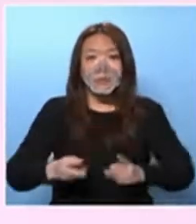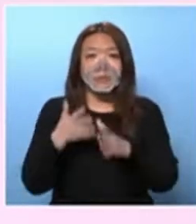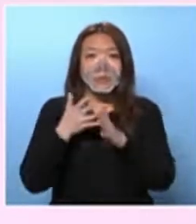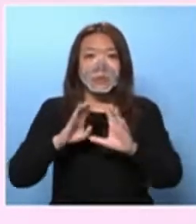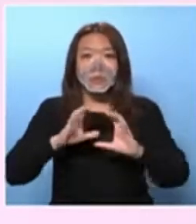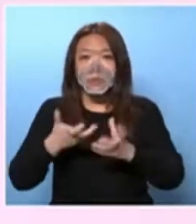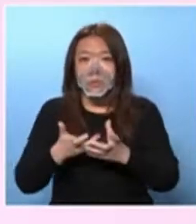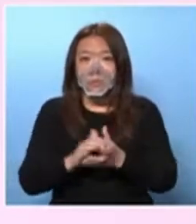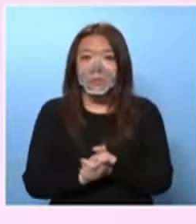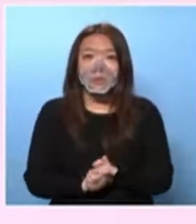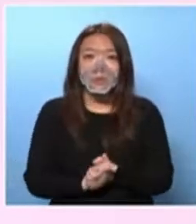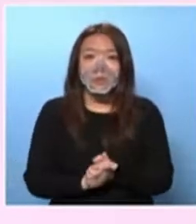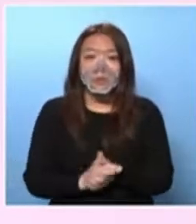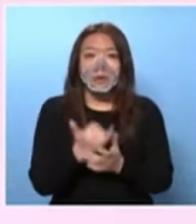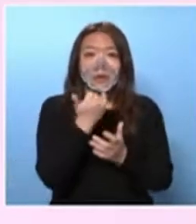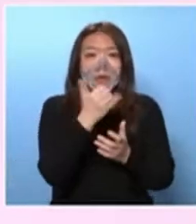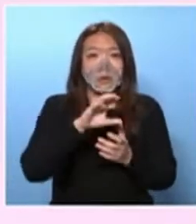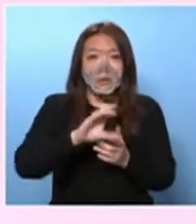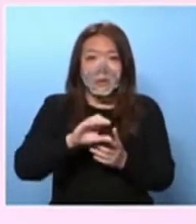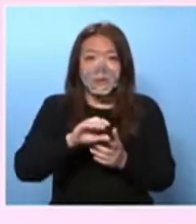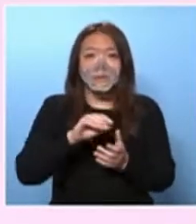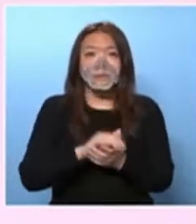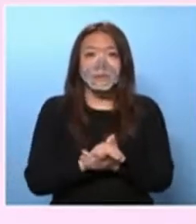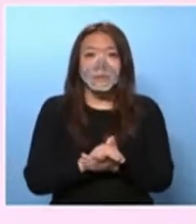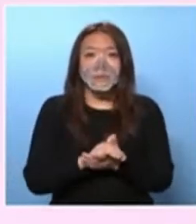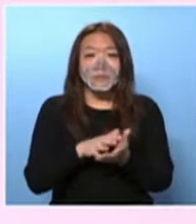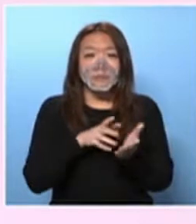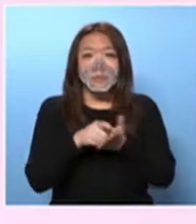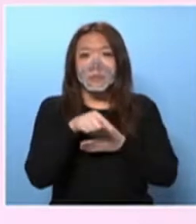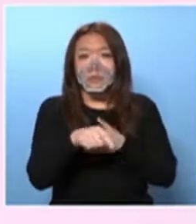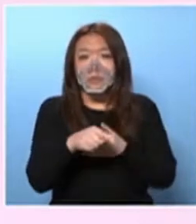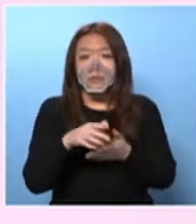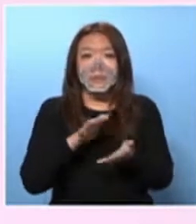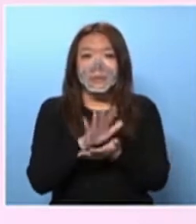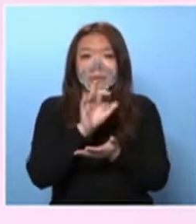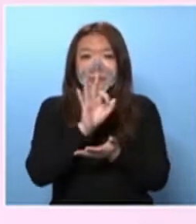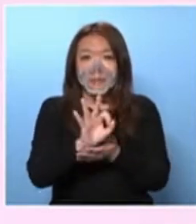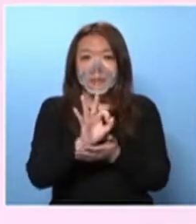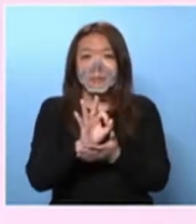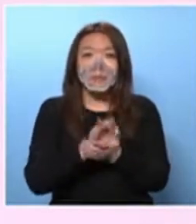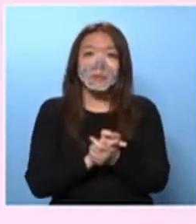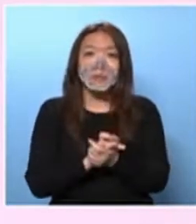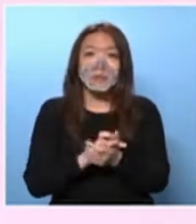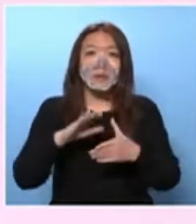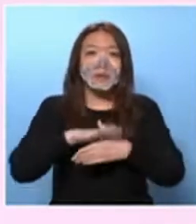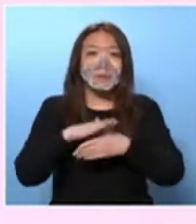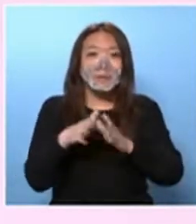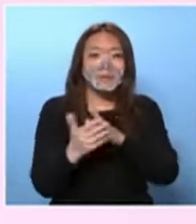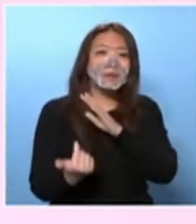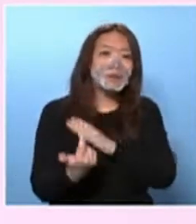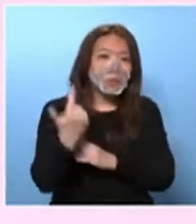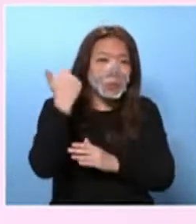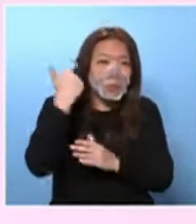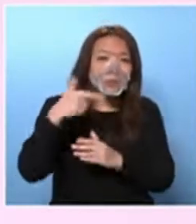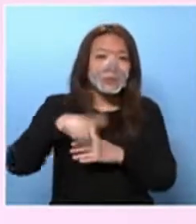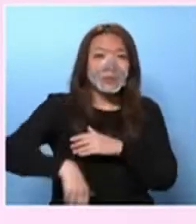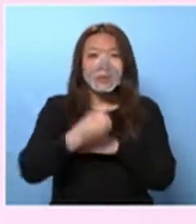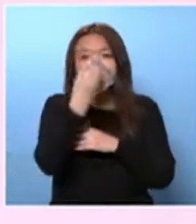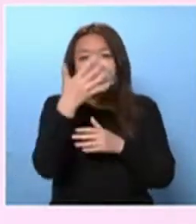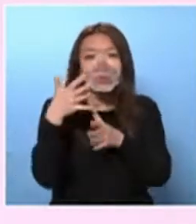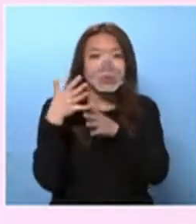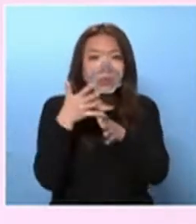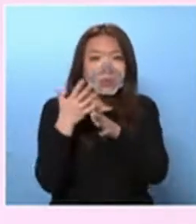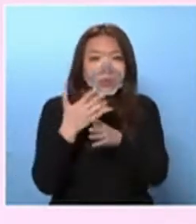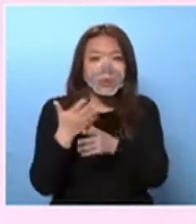the GBA. I will earmark $1.26 billion to support and develop the tourism industry, of which $600